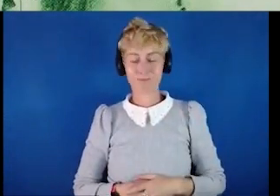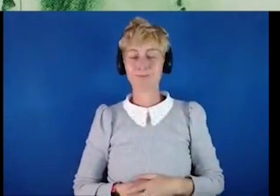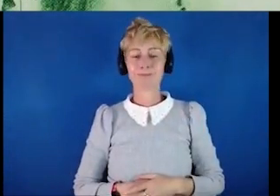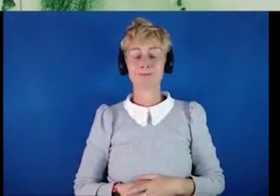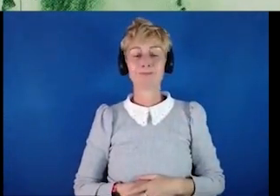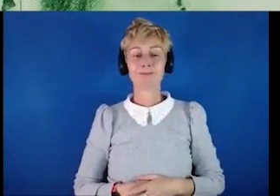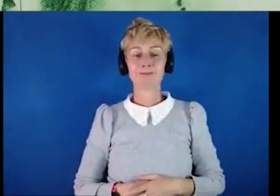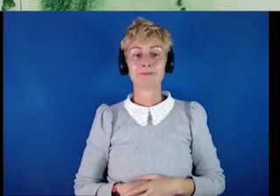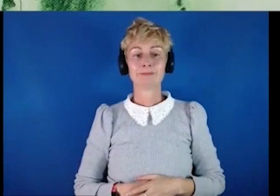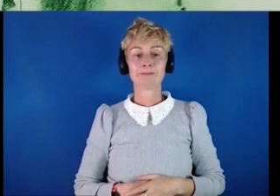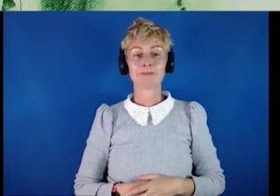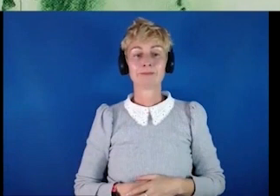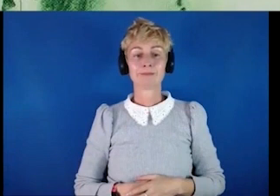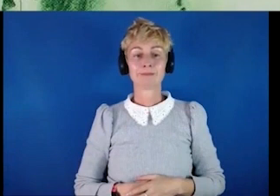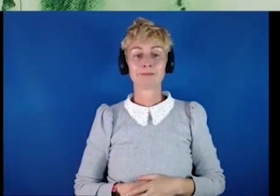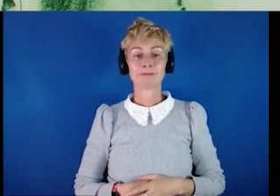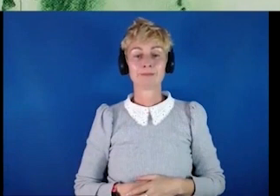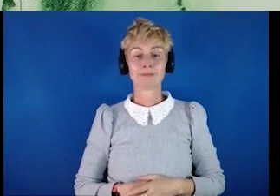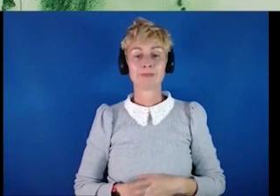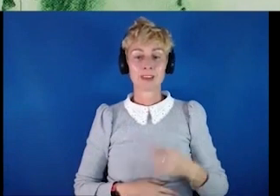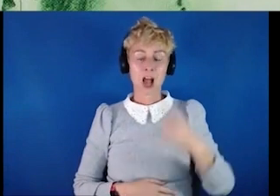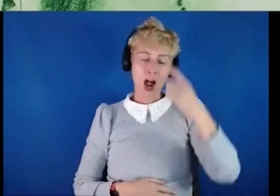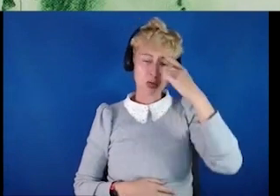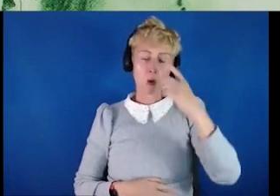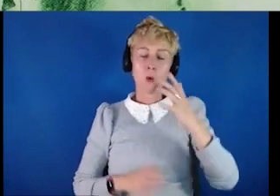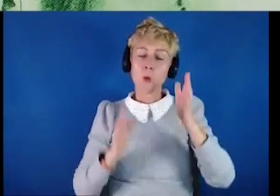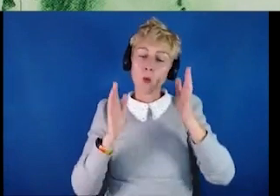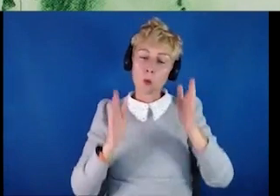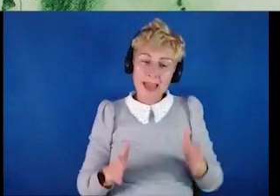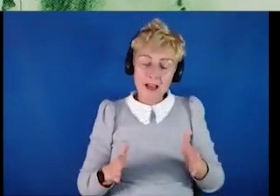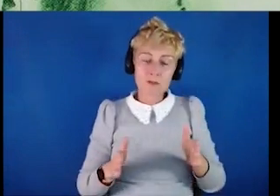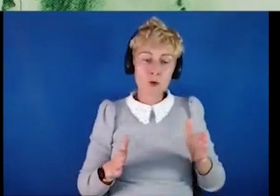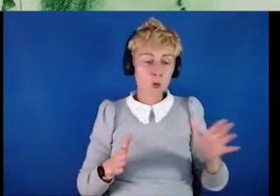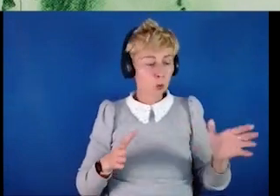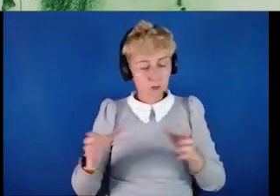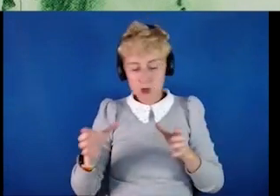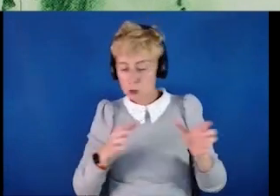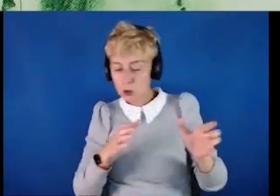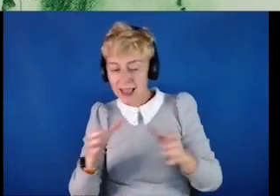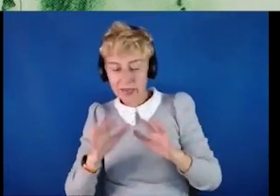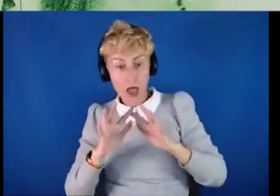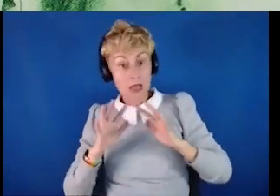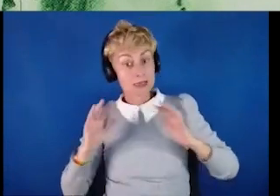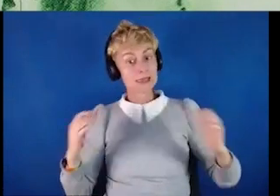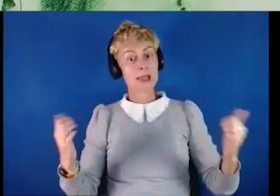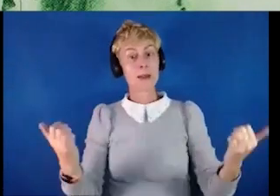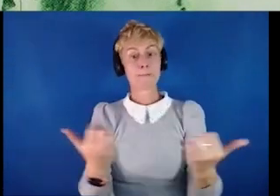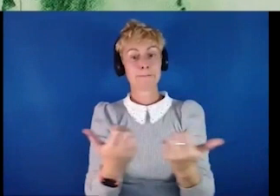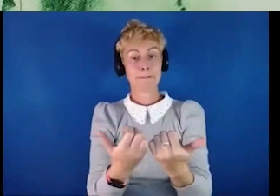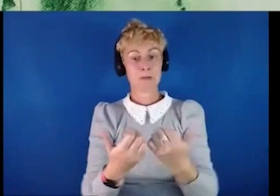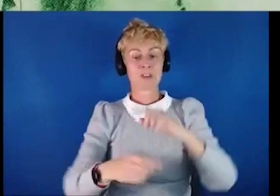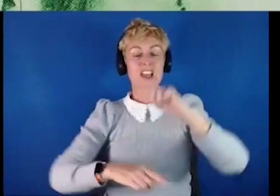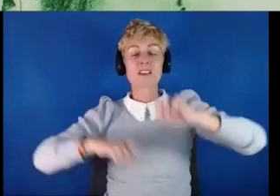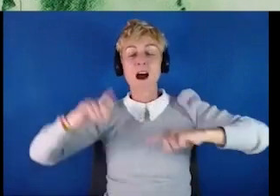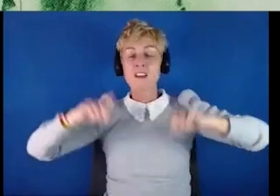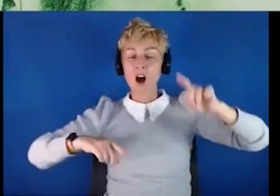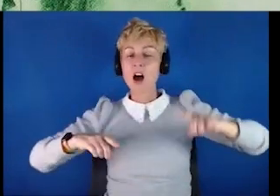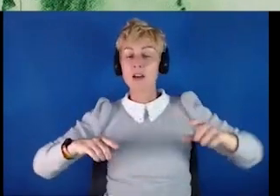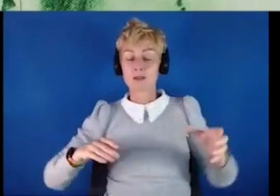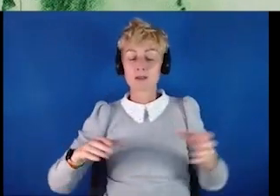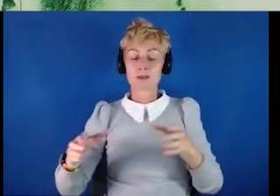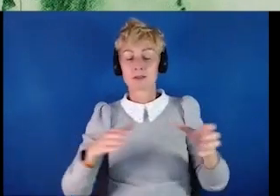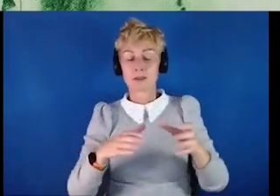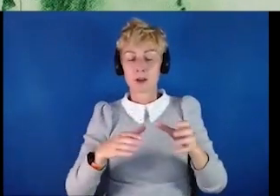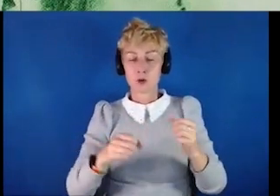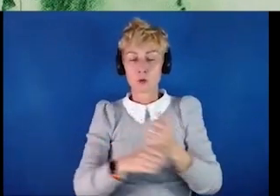a way. So I thought we would really need to bring together a diverse team of researchers to do this, to get it